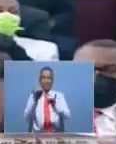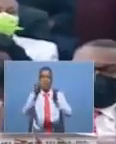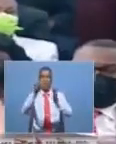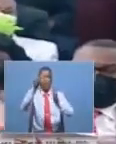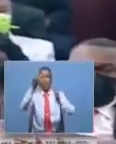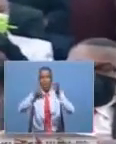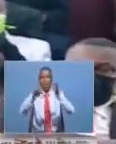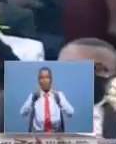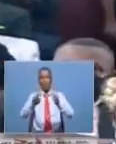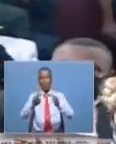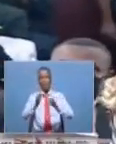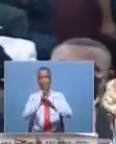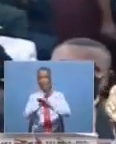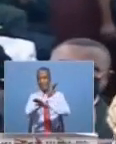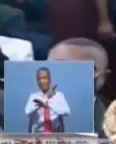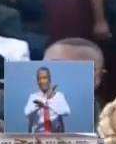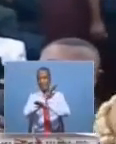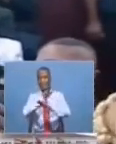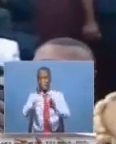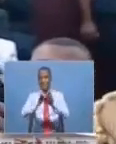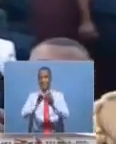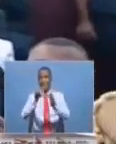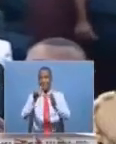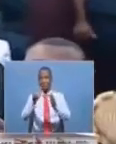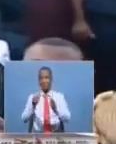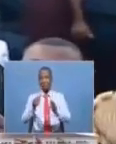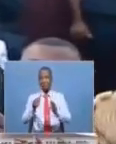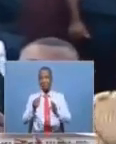not include a reference to